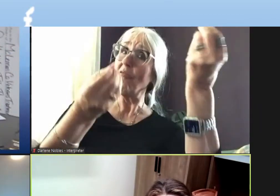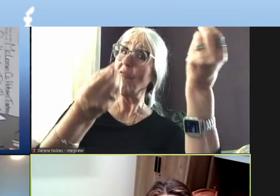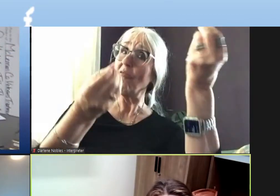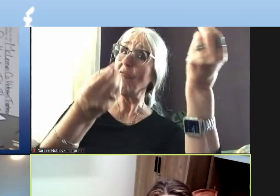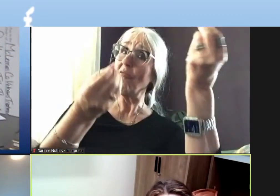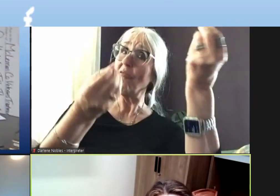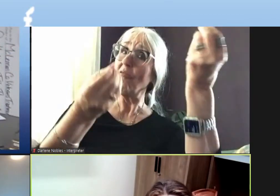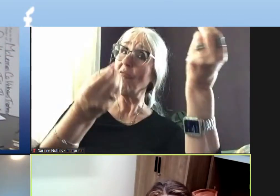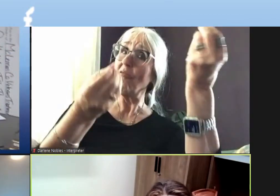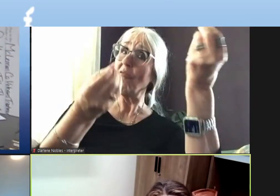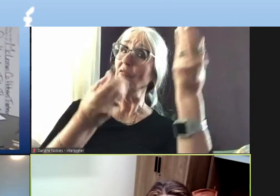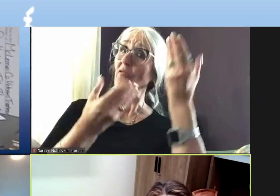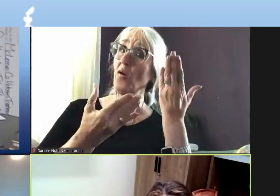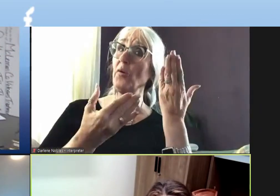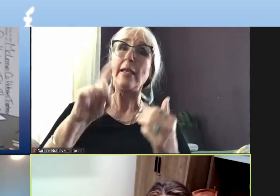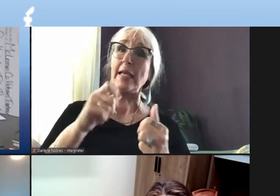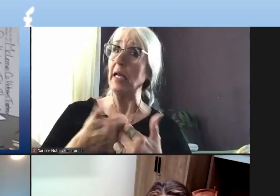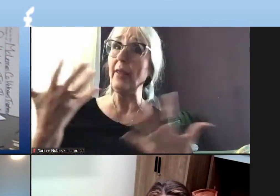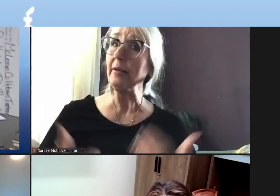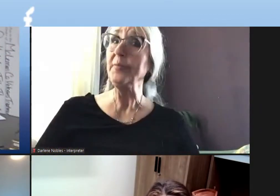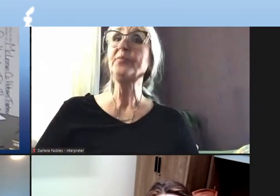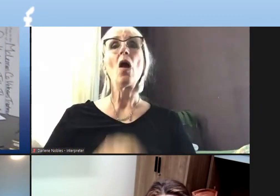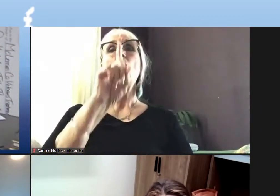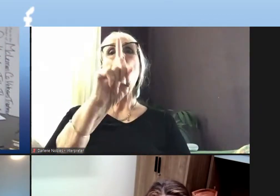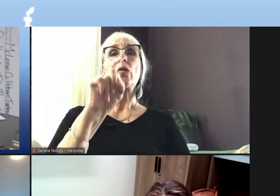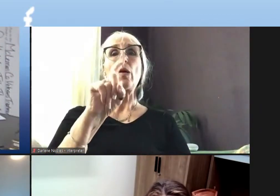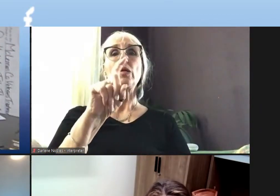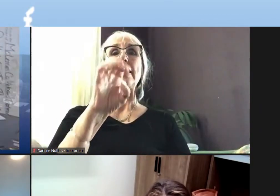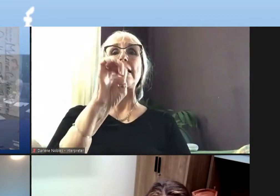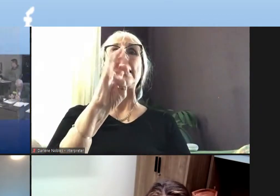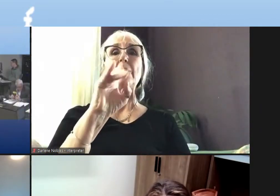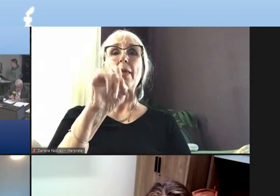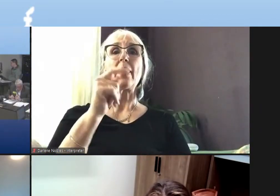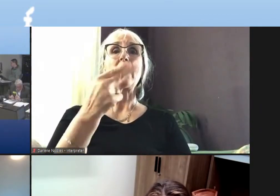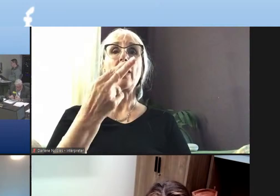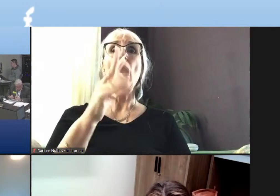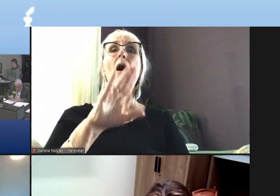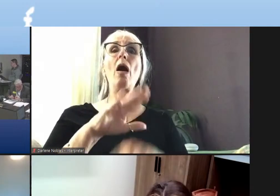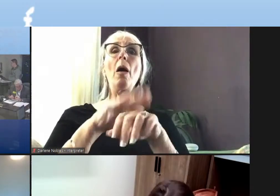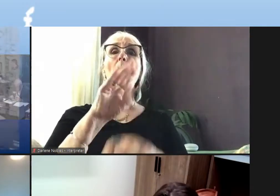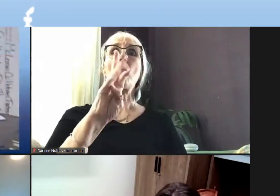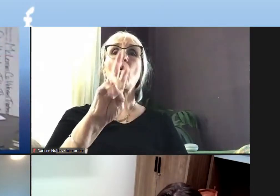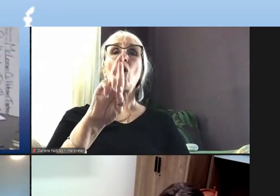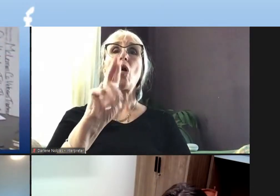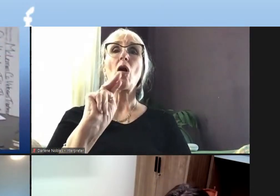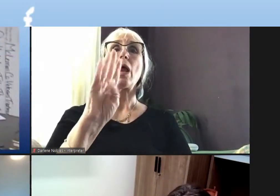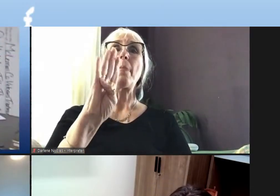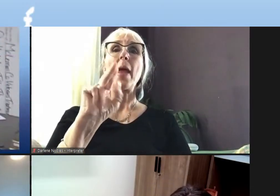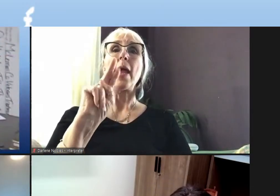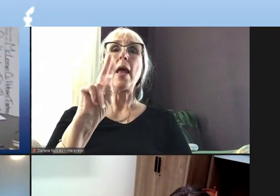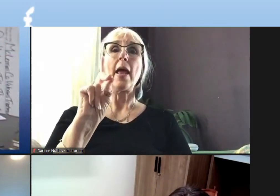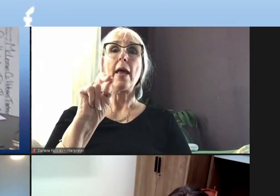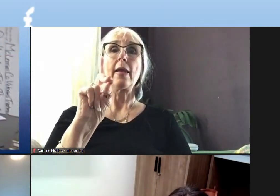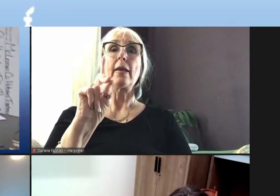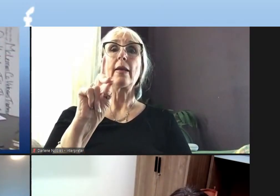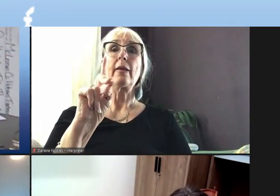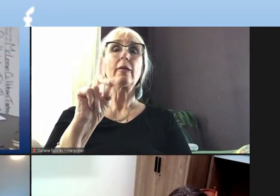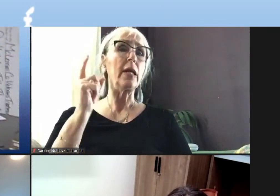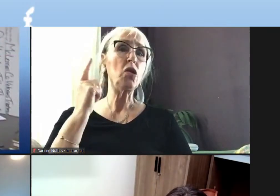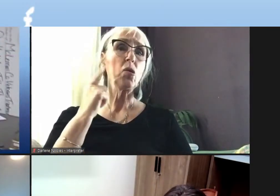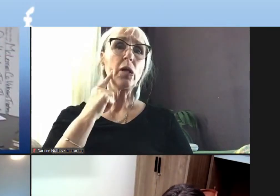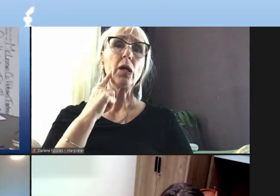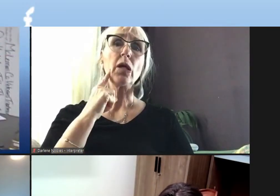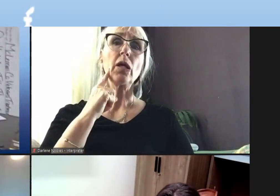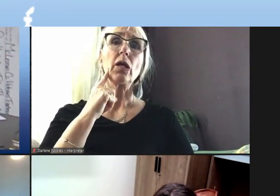you. Okay, one question, Elizabeth, on the burn ban, the numbers, can you give us the numbers and what